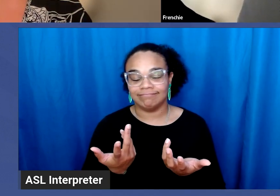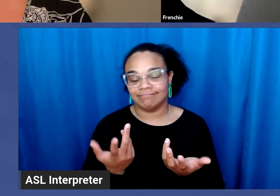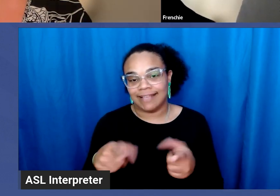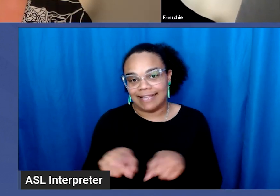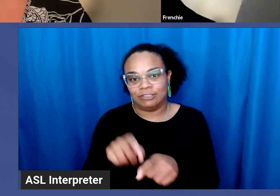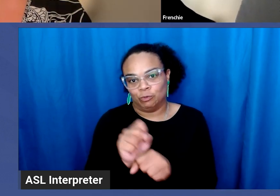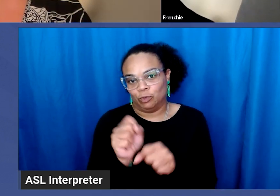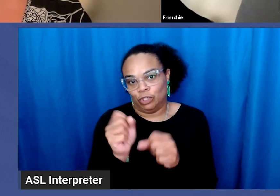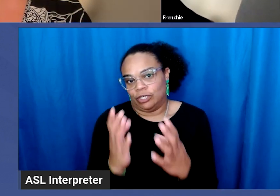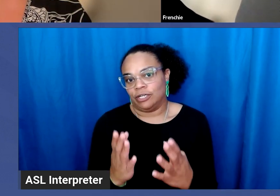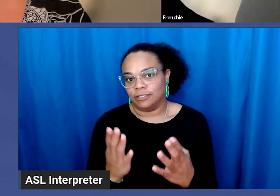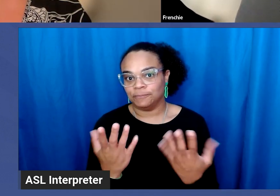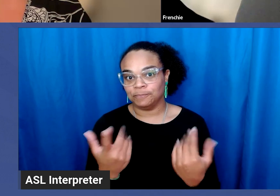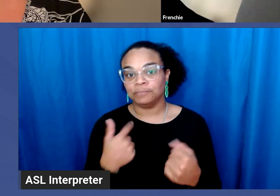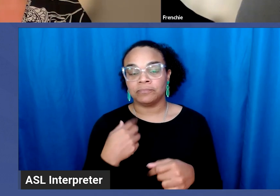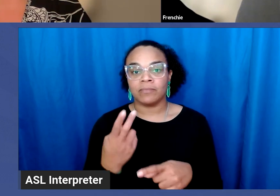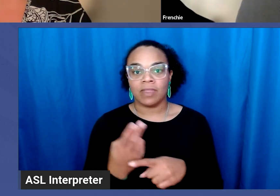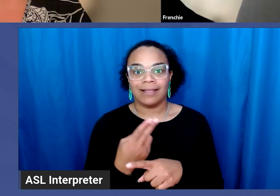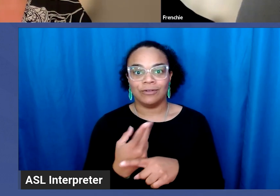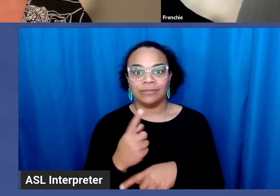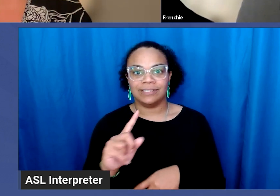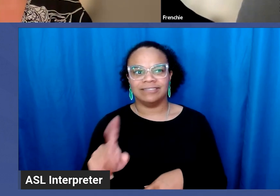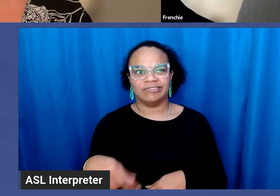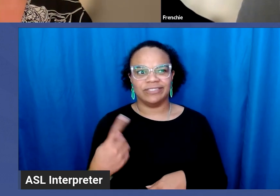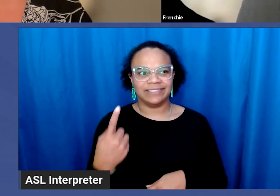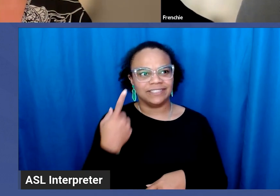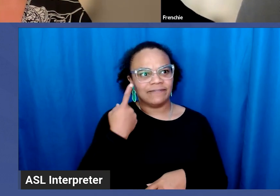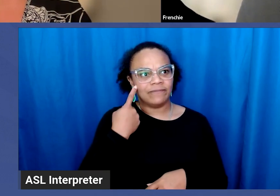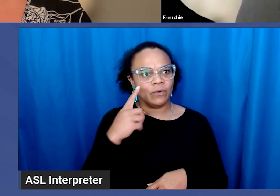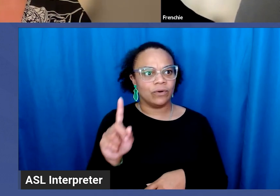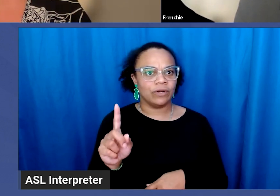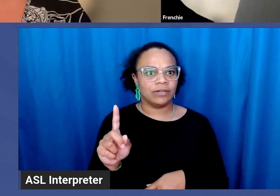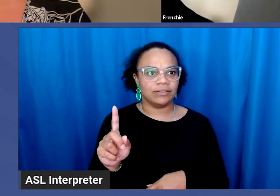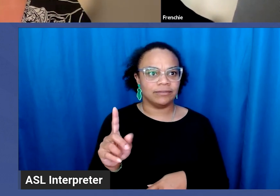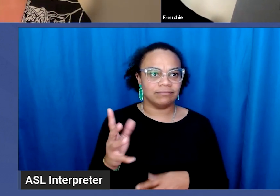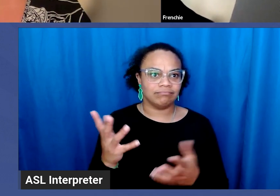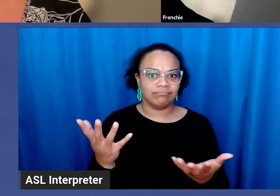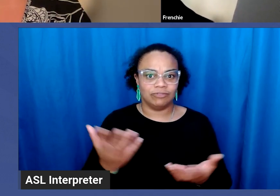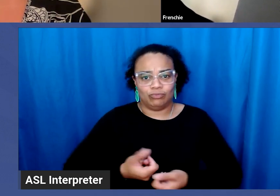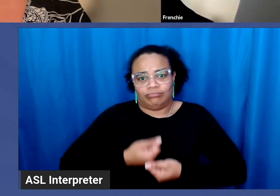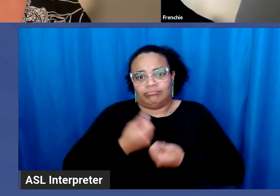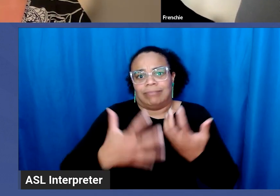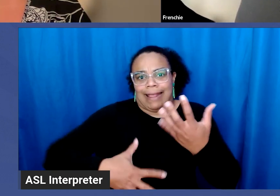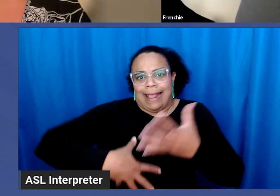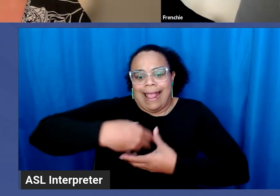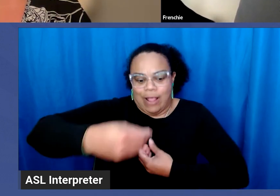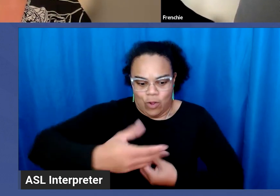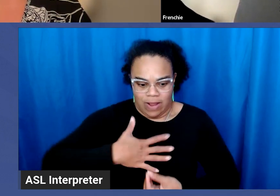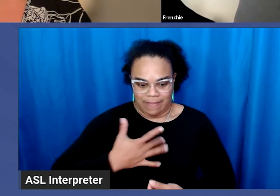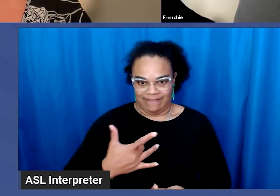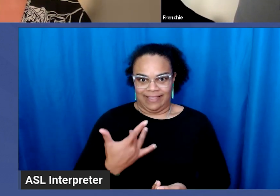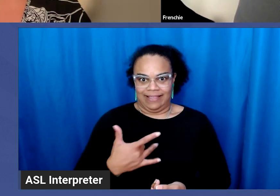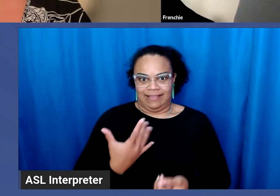And I use it to just, get my feelings out, vent.